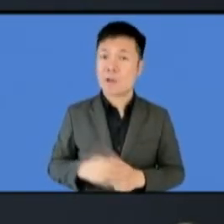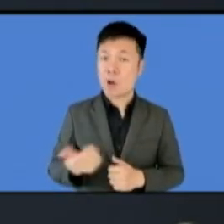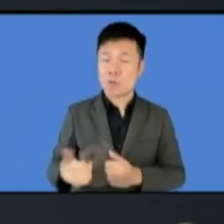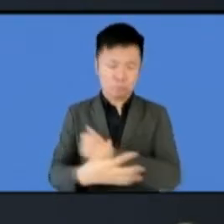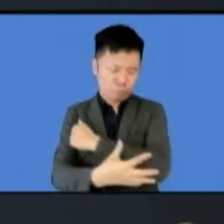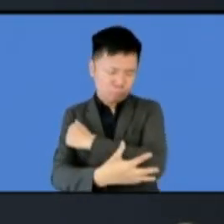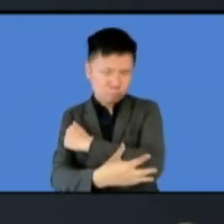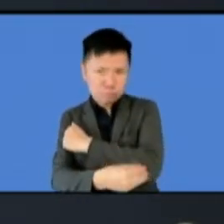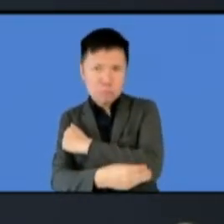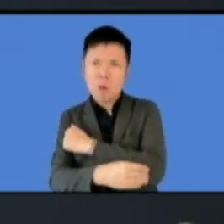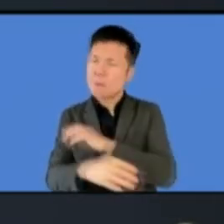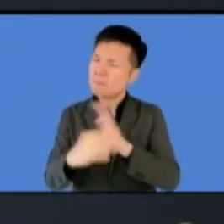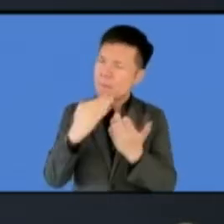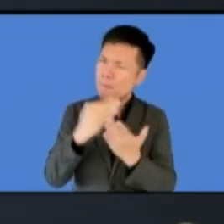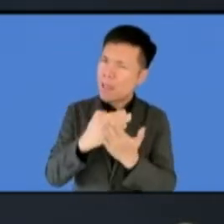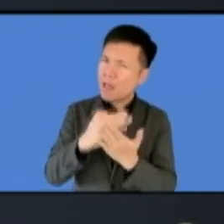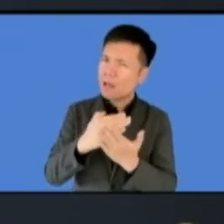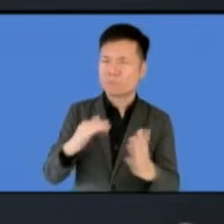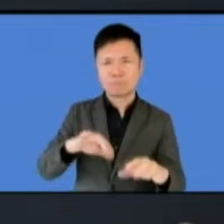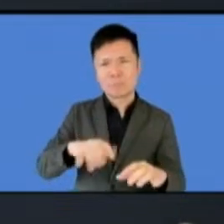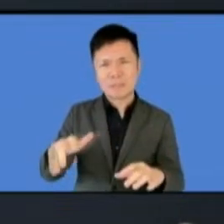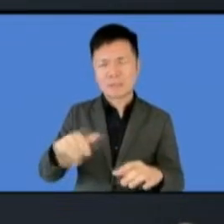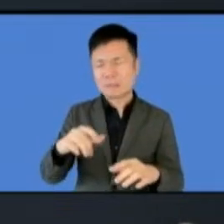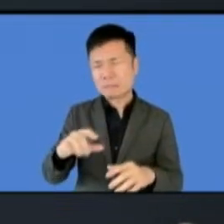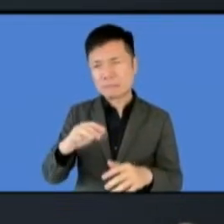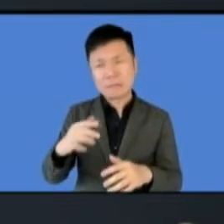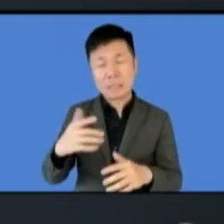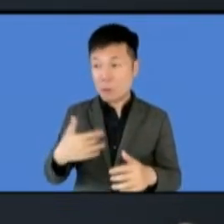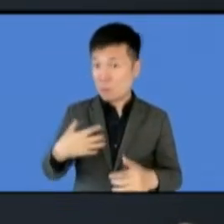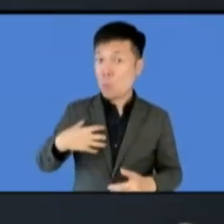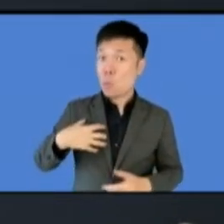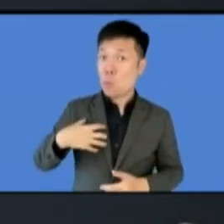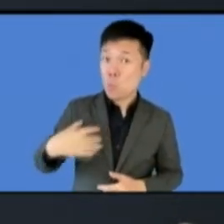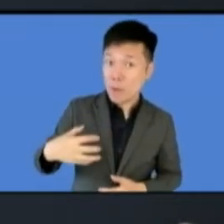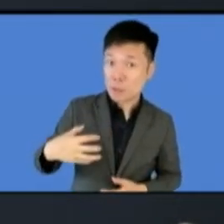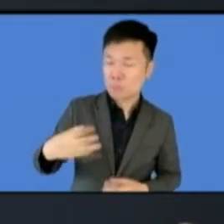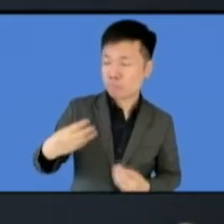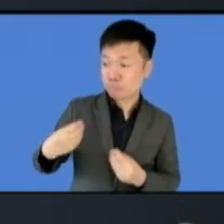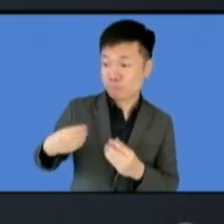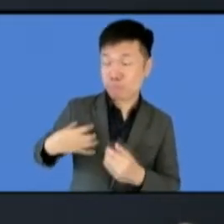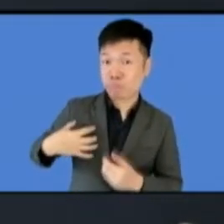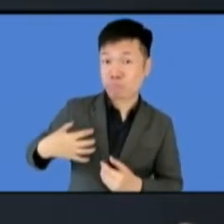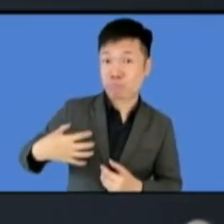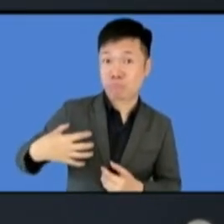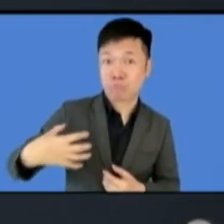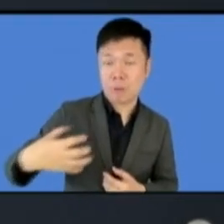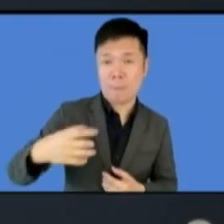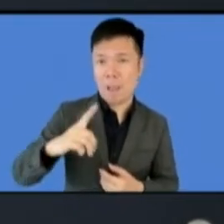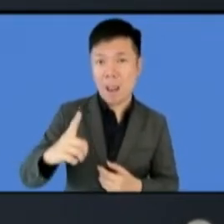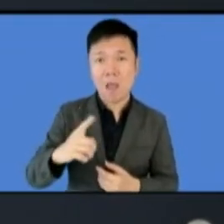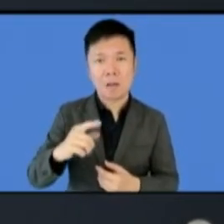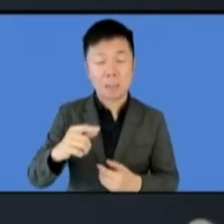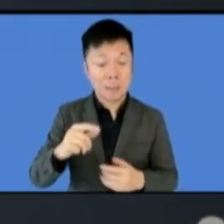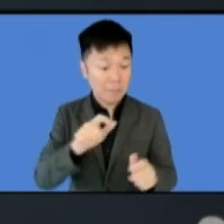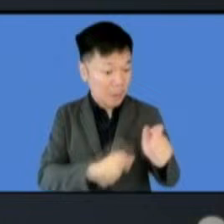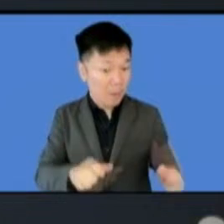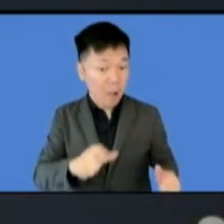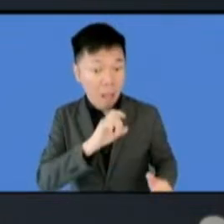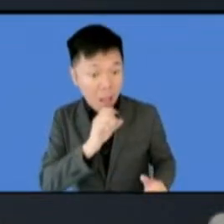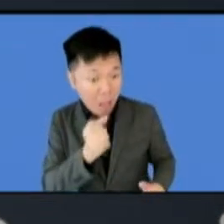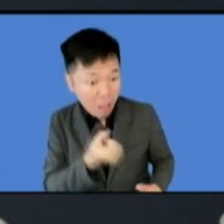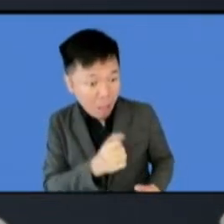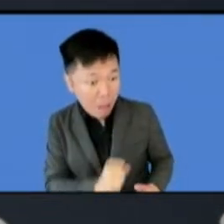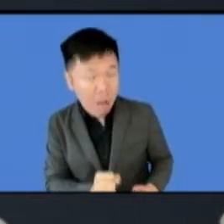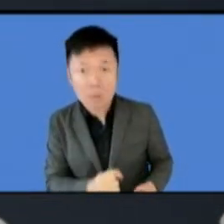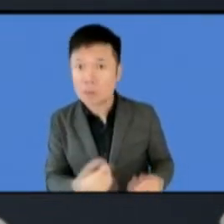countries, they will grow old while trying to become rich. So they will be resource constrained. And you have this huge asset